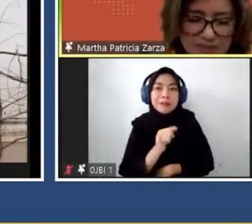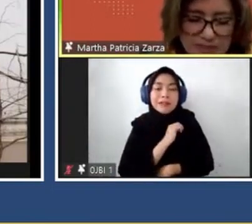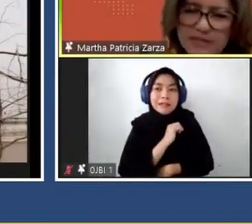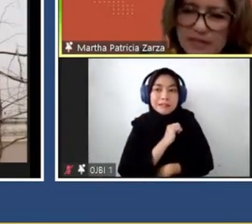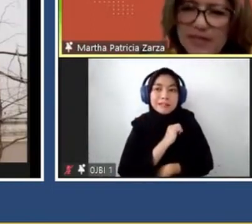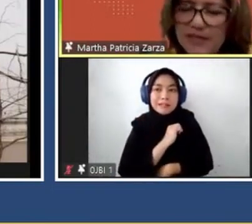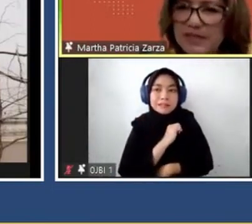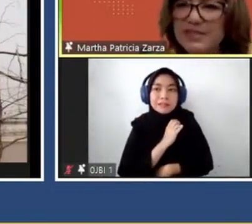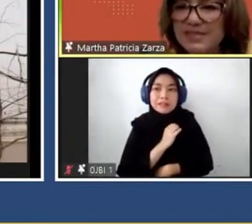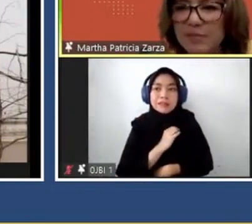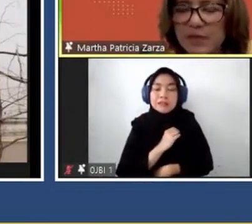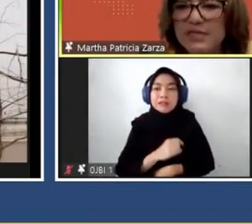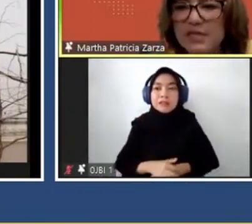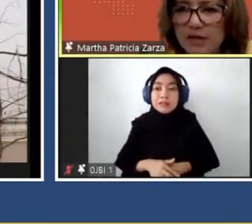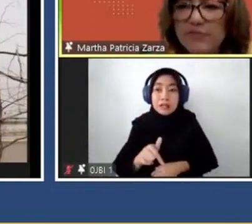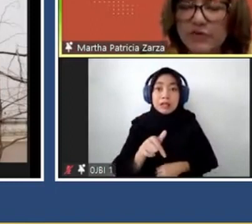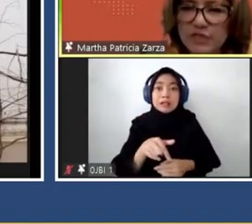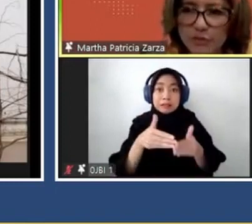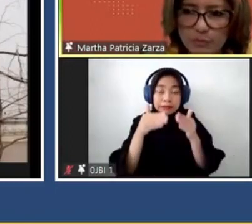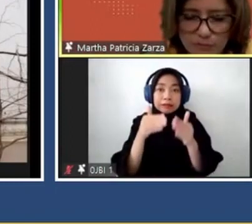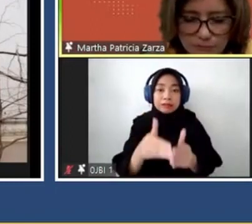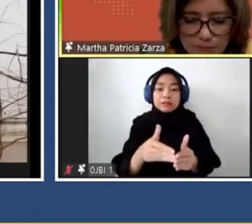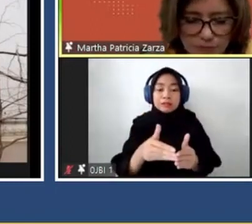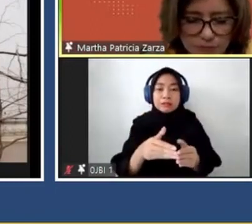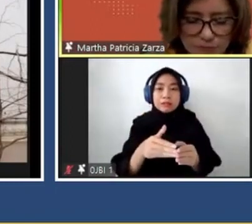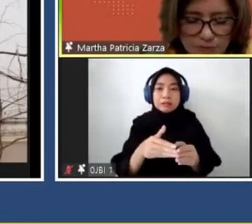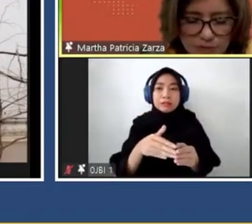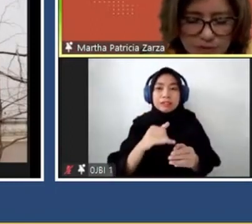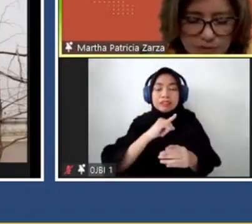for Mexicans, and it's the same case for this group of